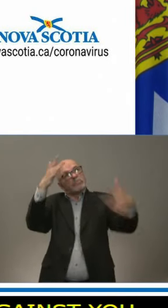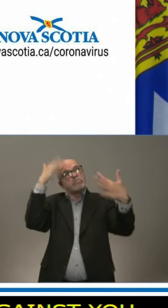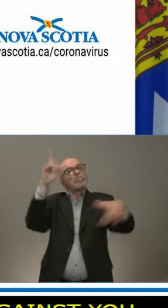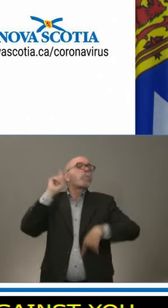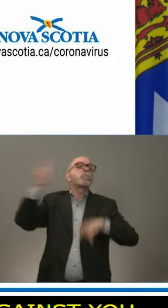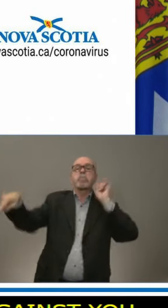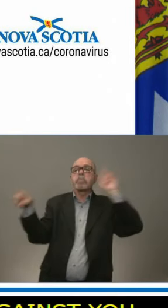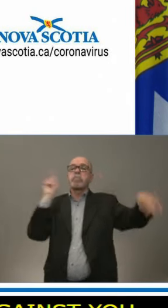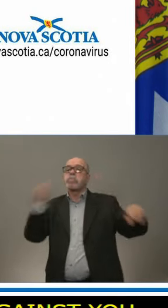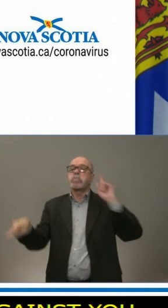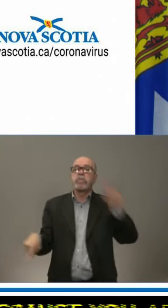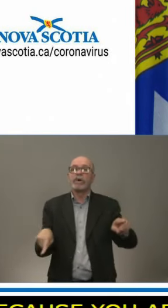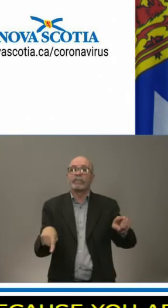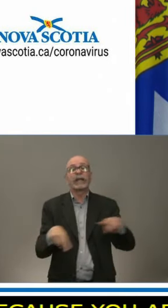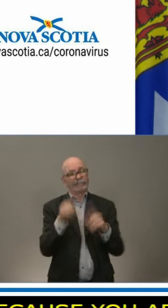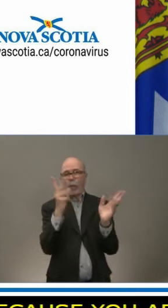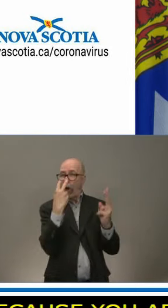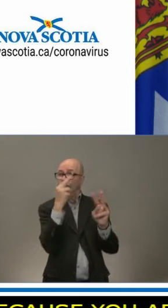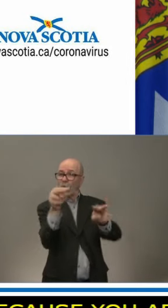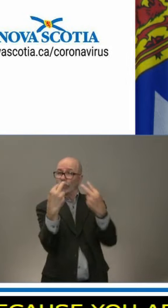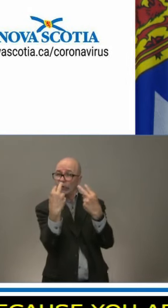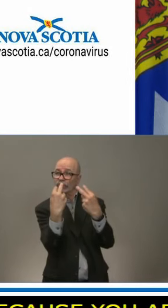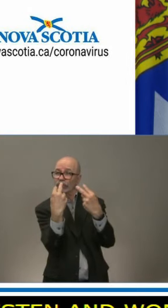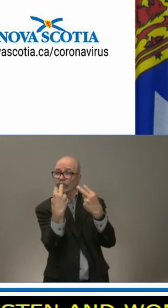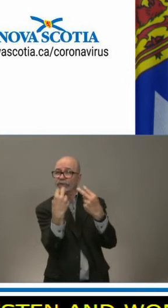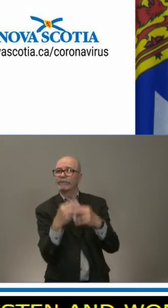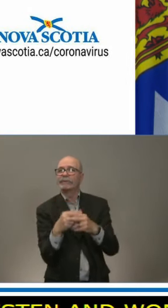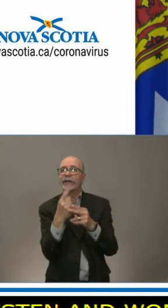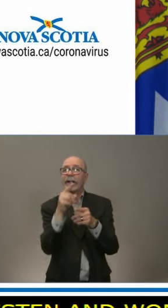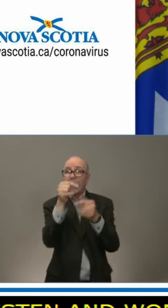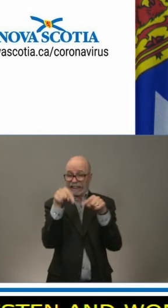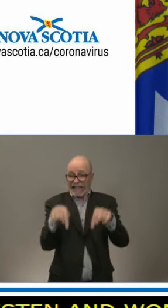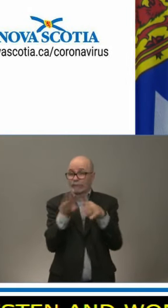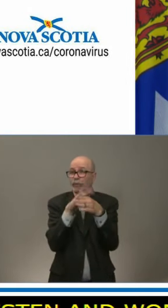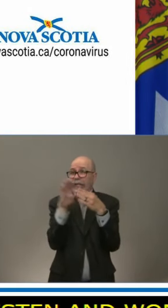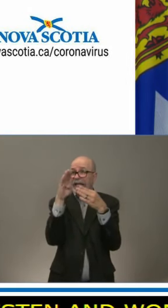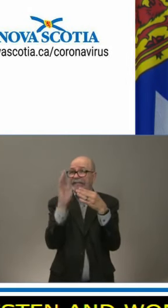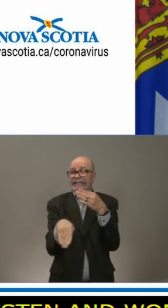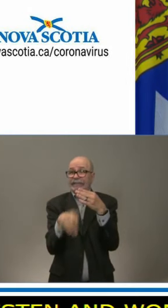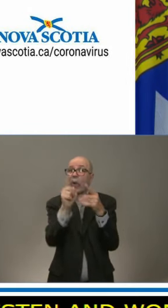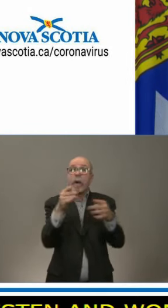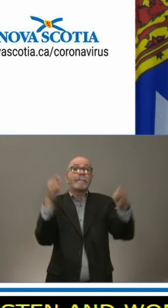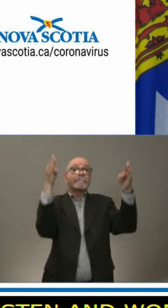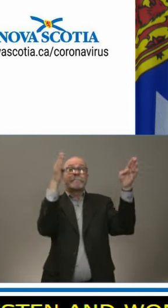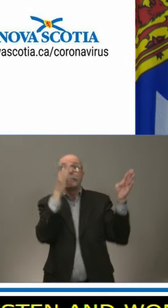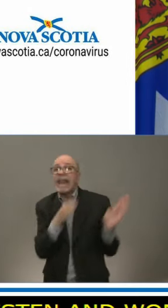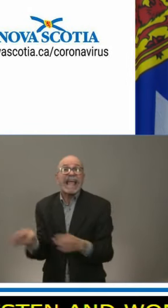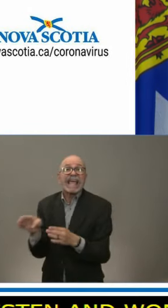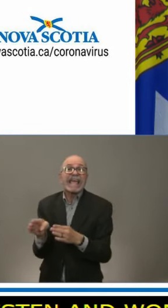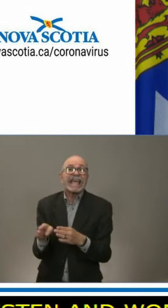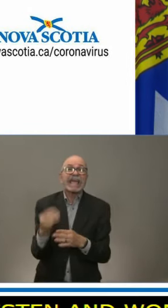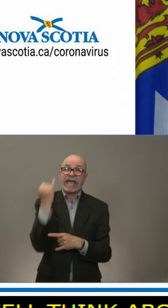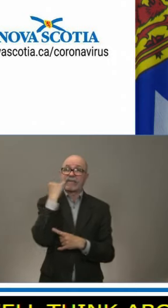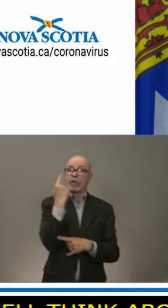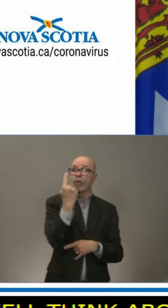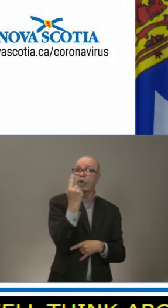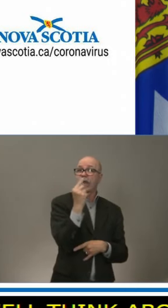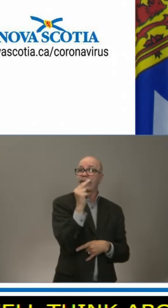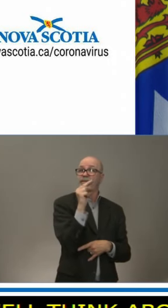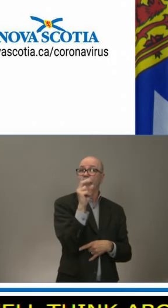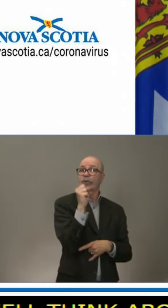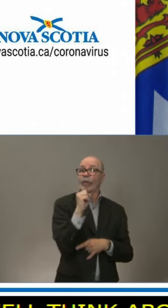this. As you are planning your weekend, there is a Nova Scotia family planning life without their loved